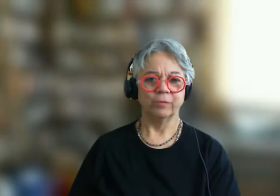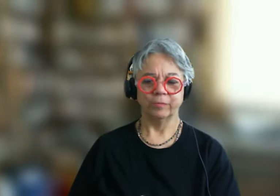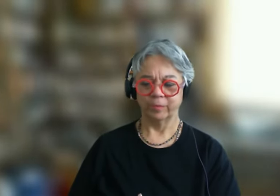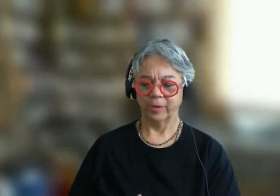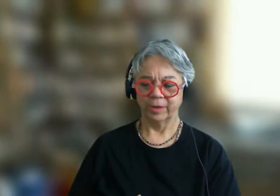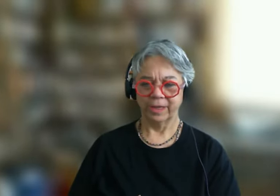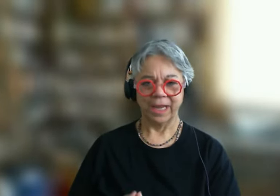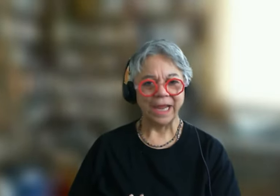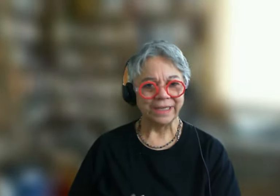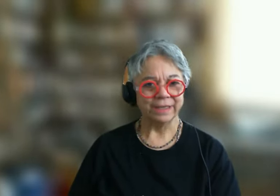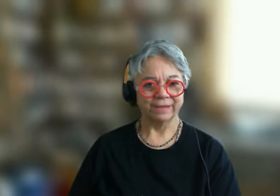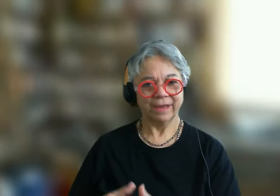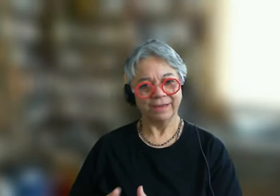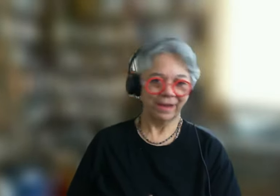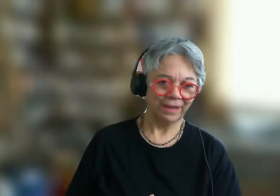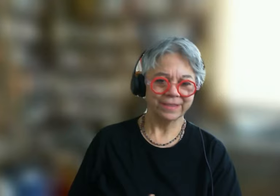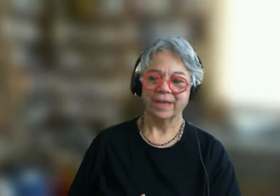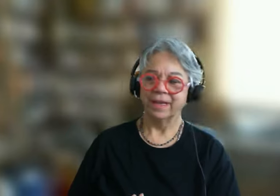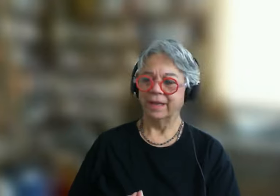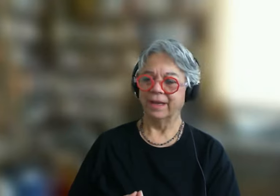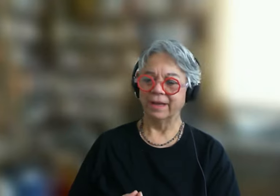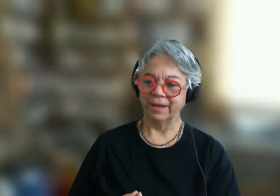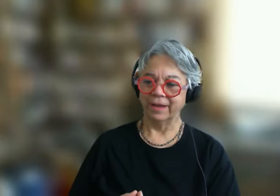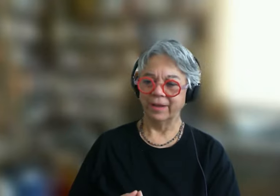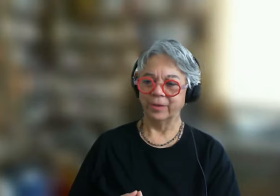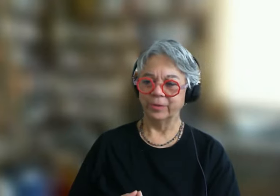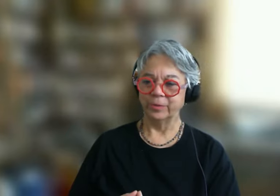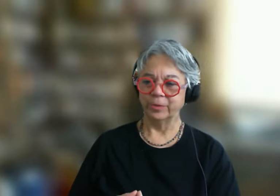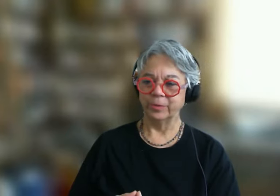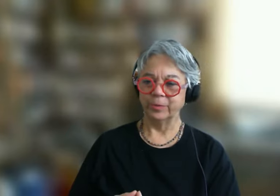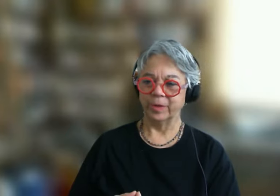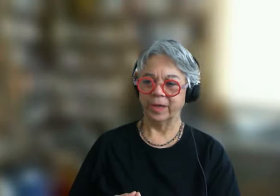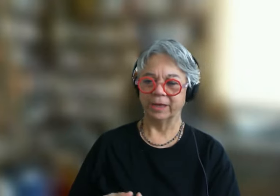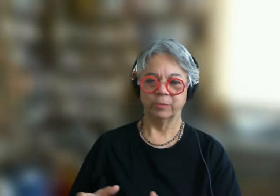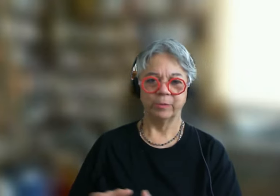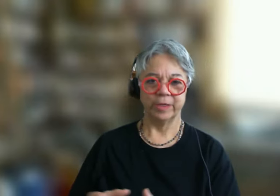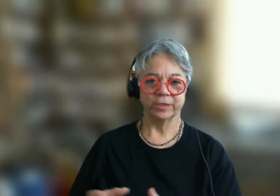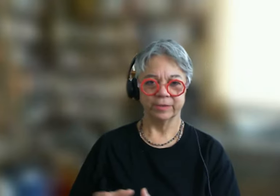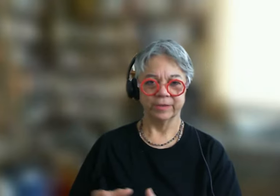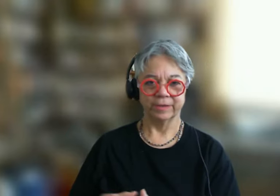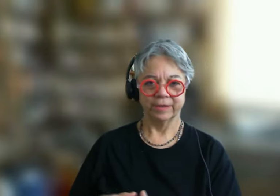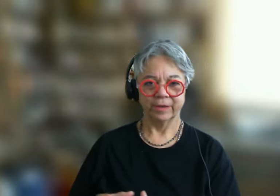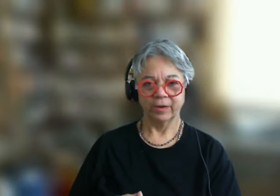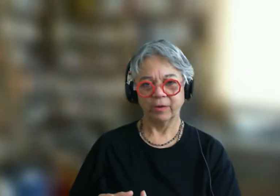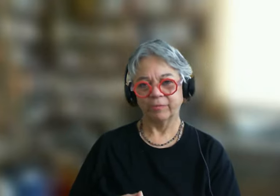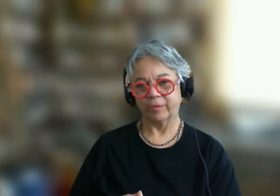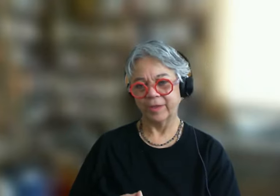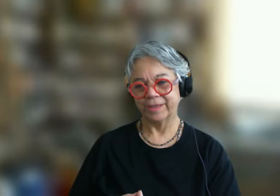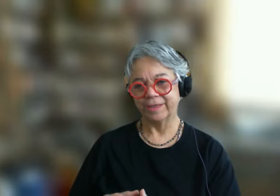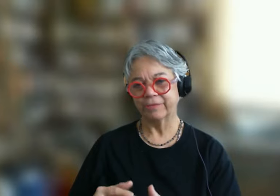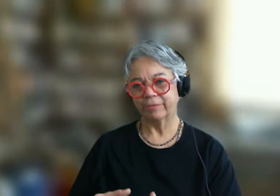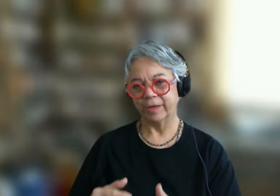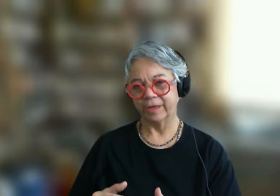acts of eight acts, the agglomeration